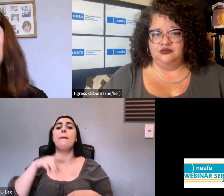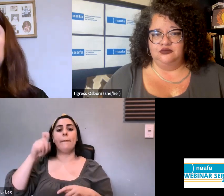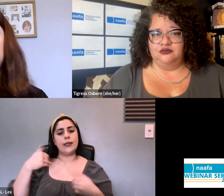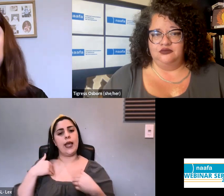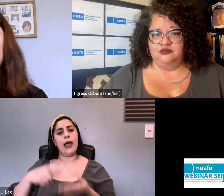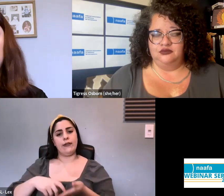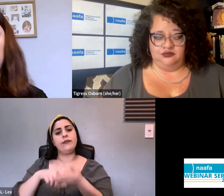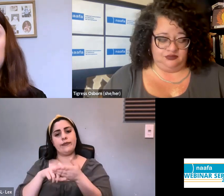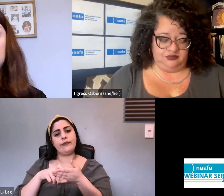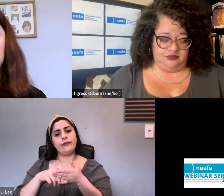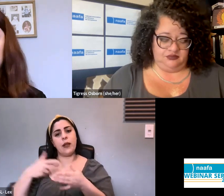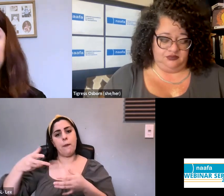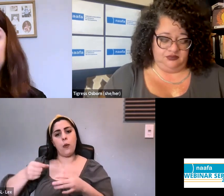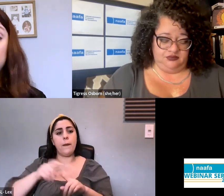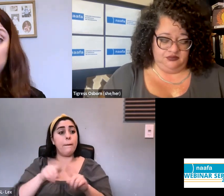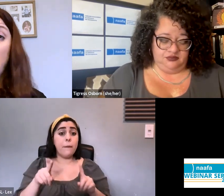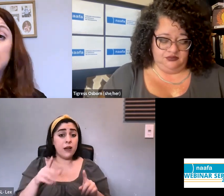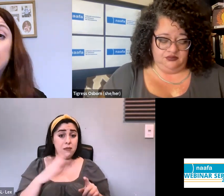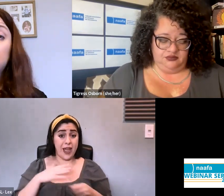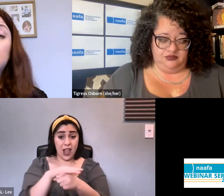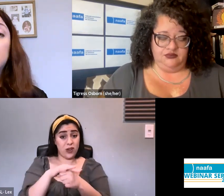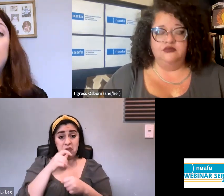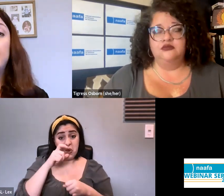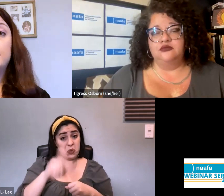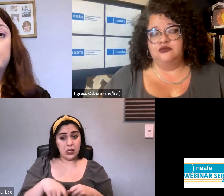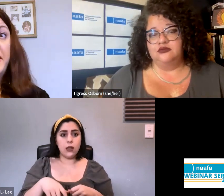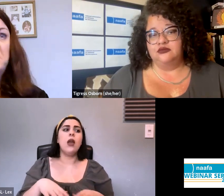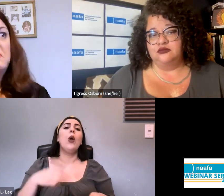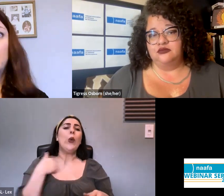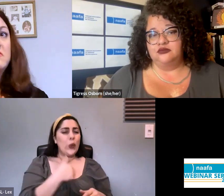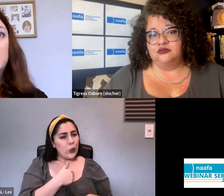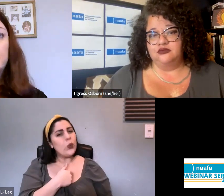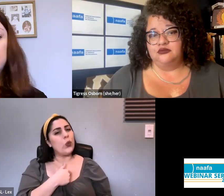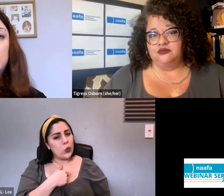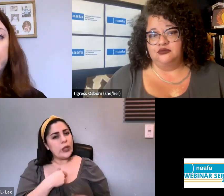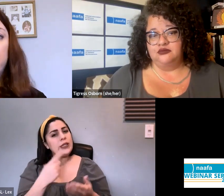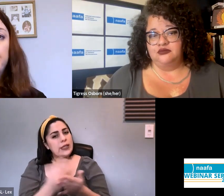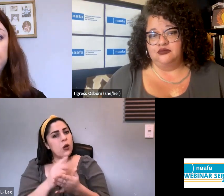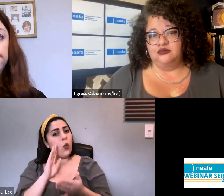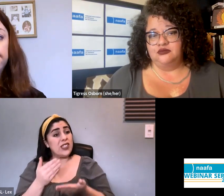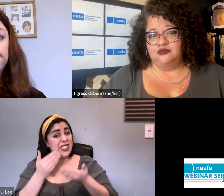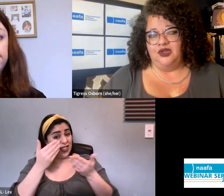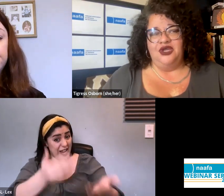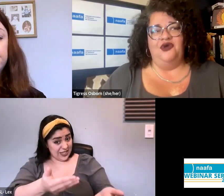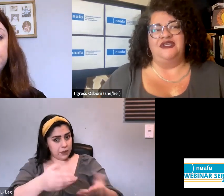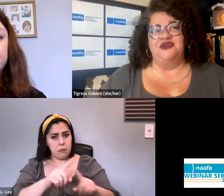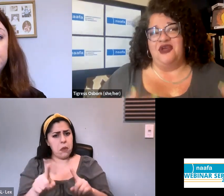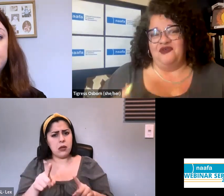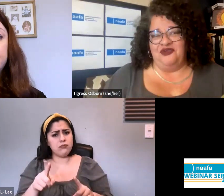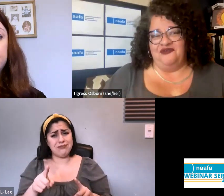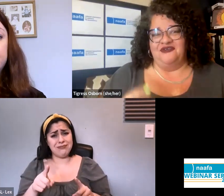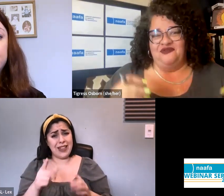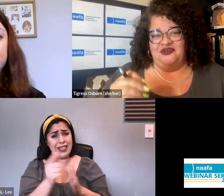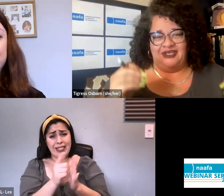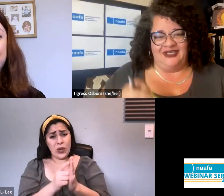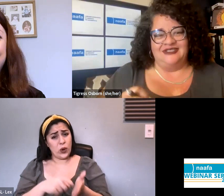There are situations where we will suggest it strongly, but no legal requirement. Okay, so now